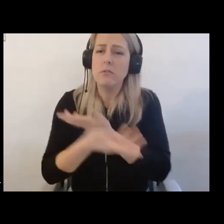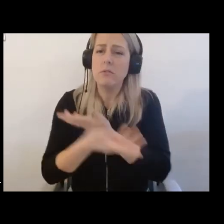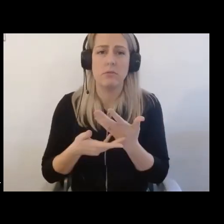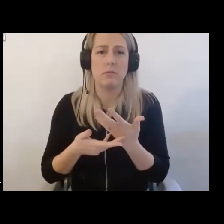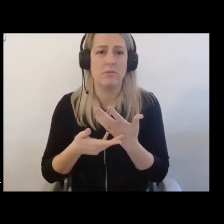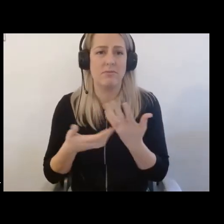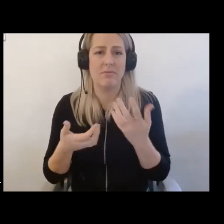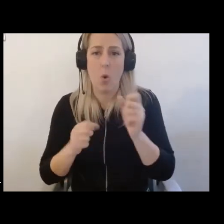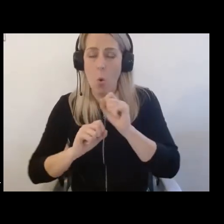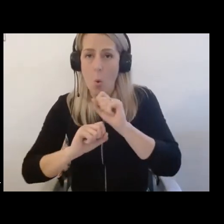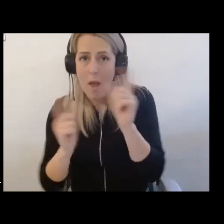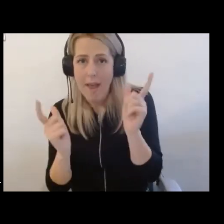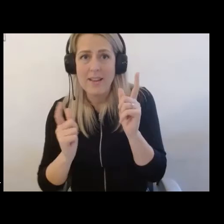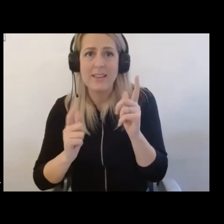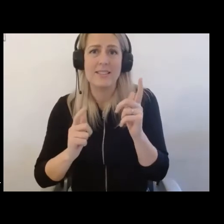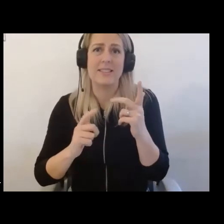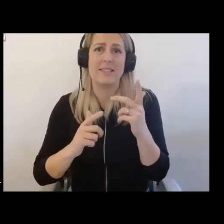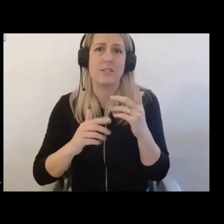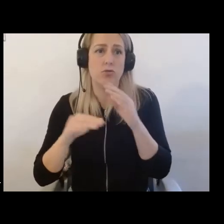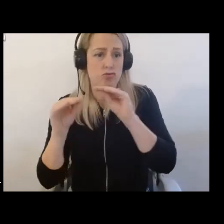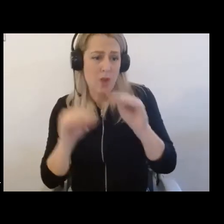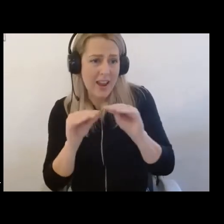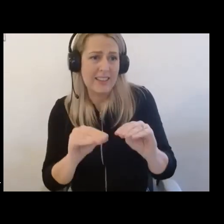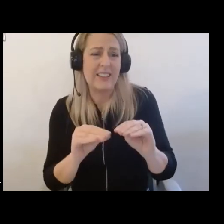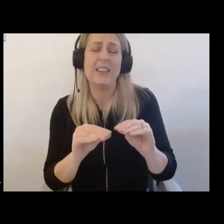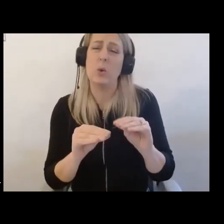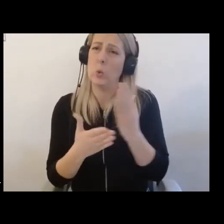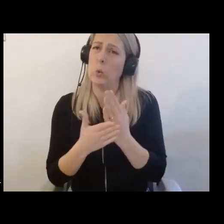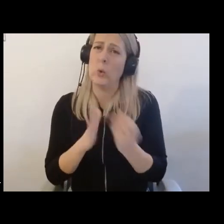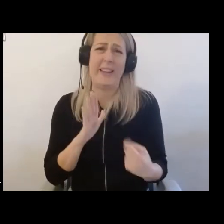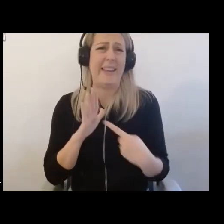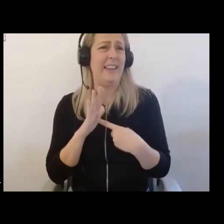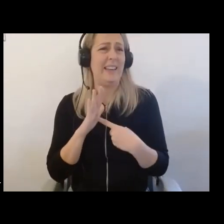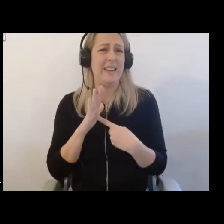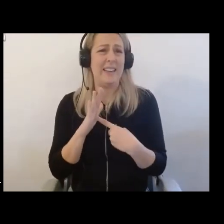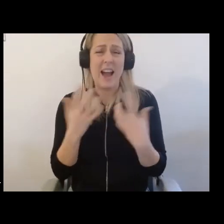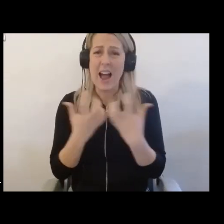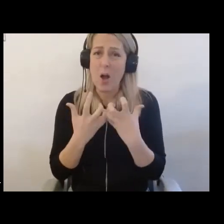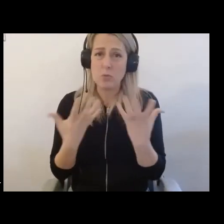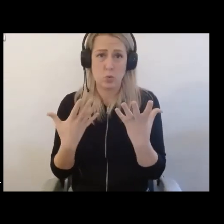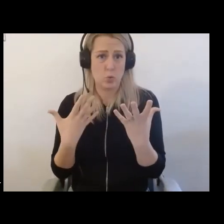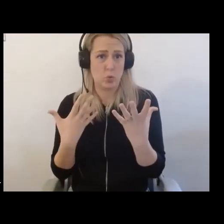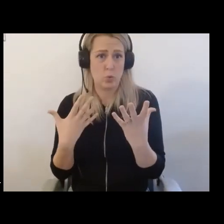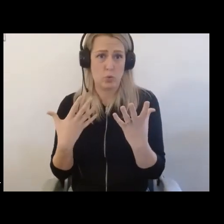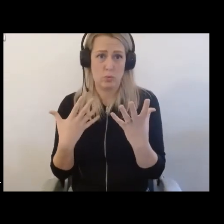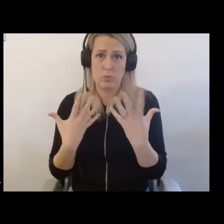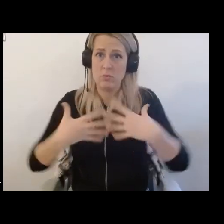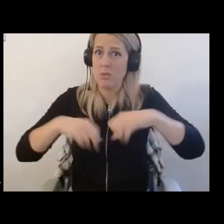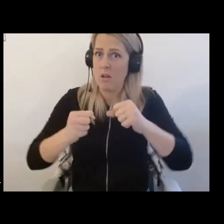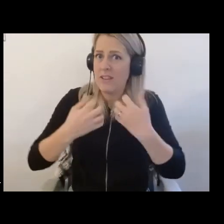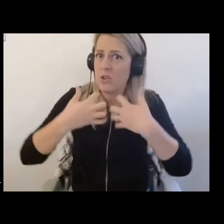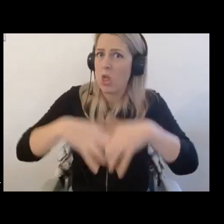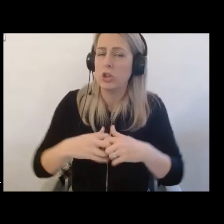and training is to implementing this technology. I think it's so central that in some ways it